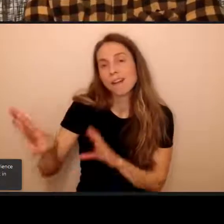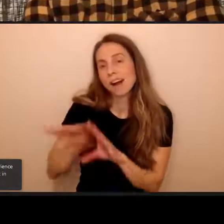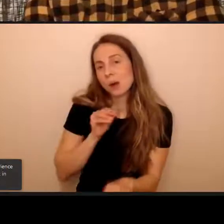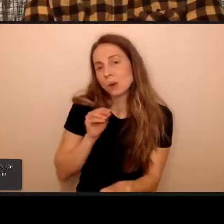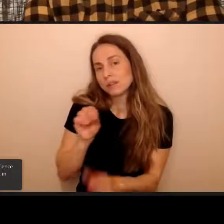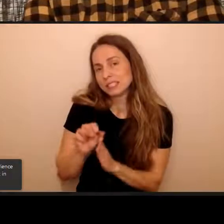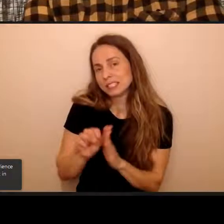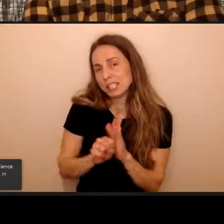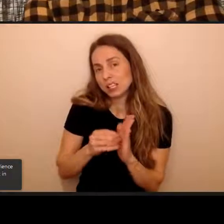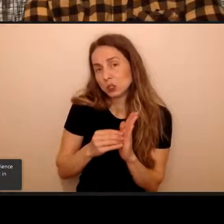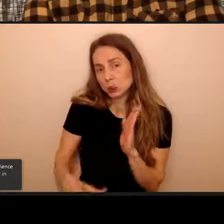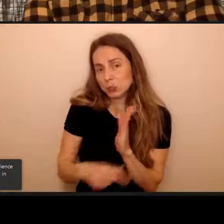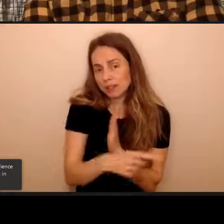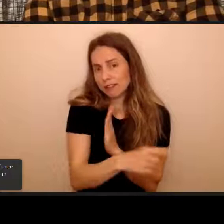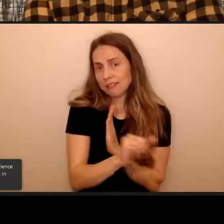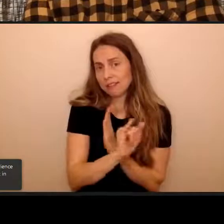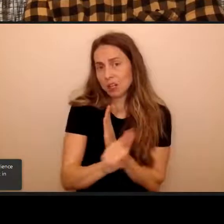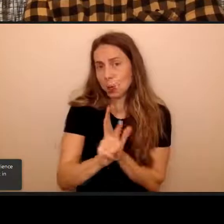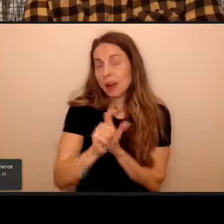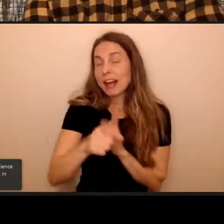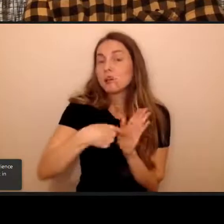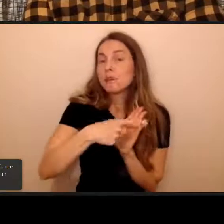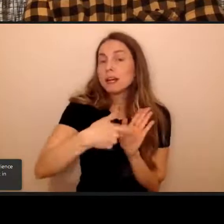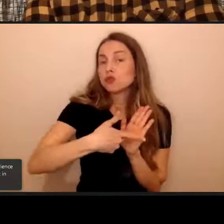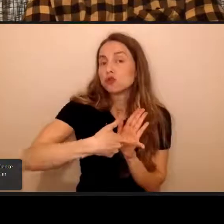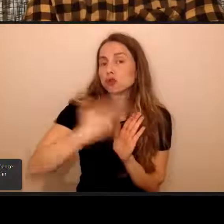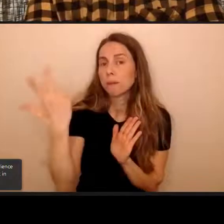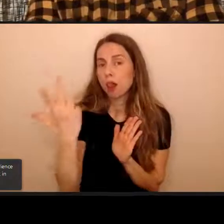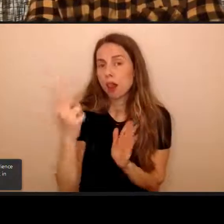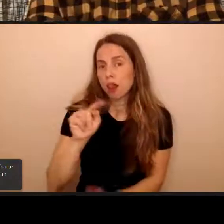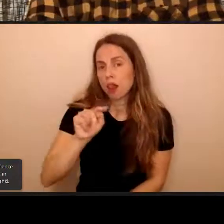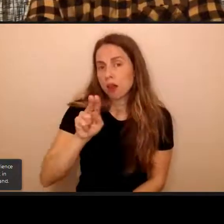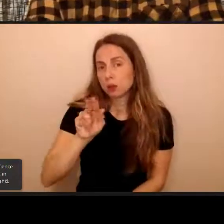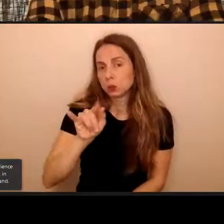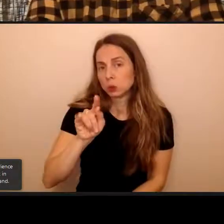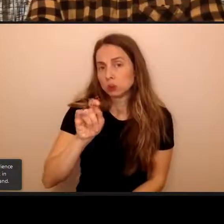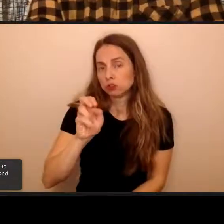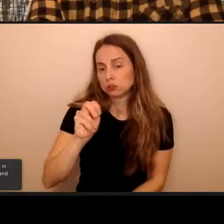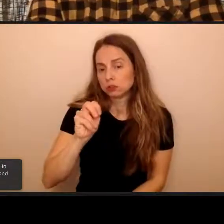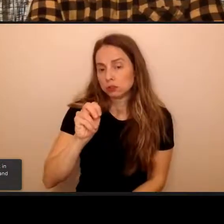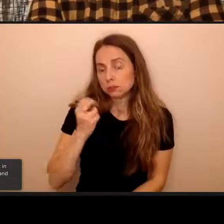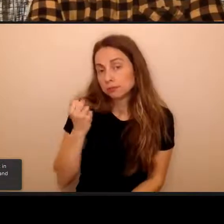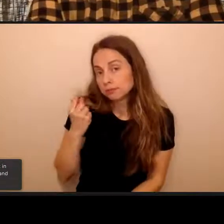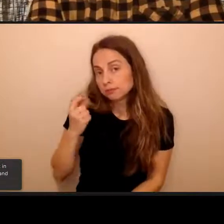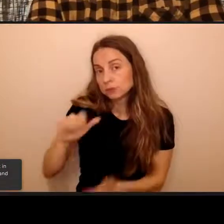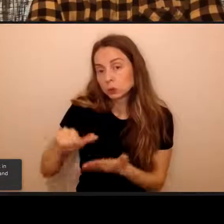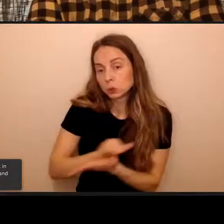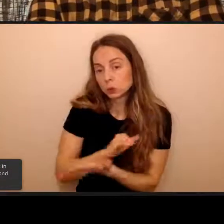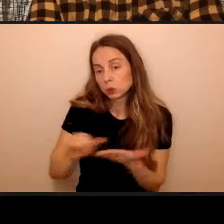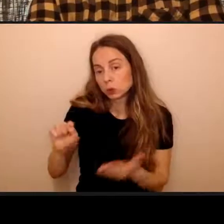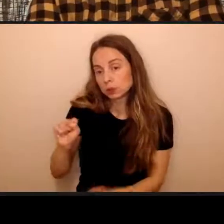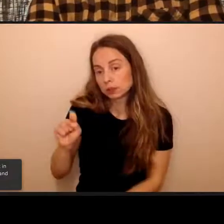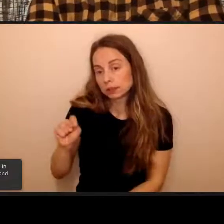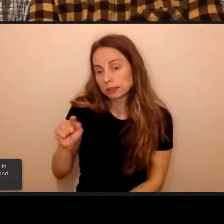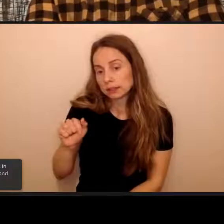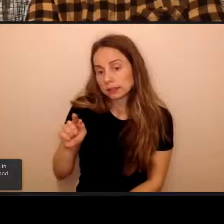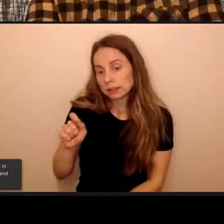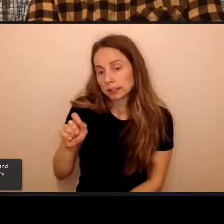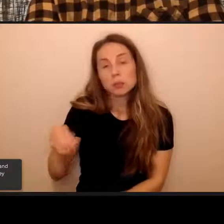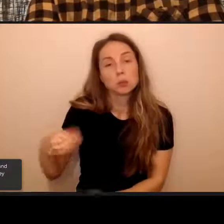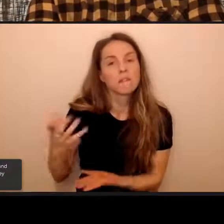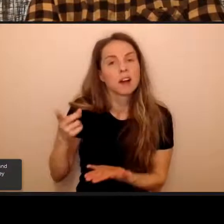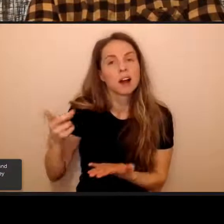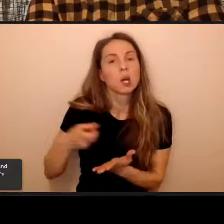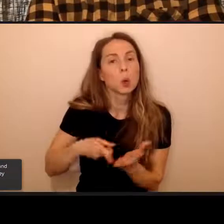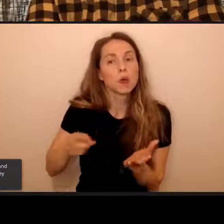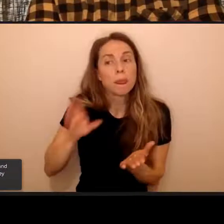had to pay triple the tuition rate. And New York State provided me with what they would have paid